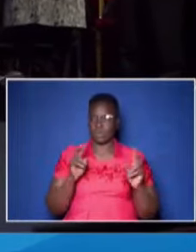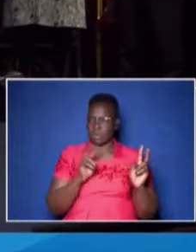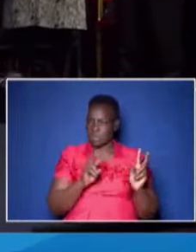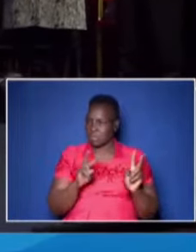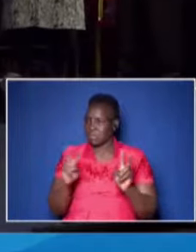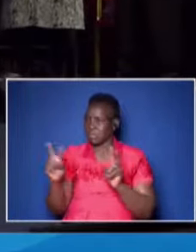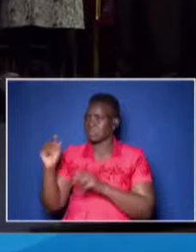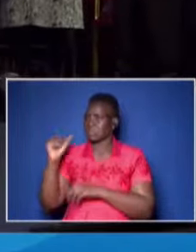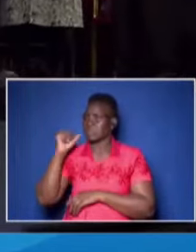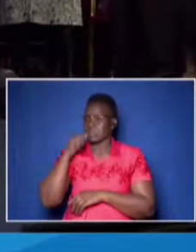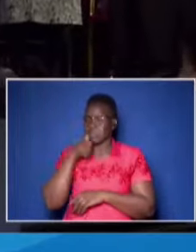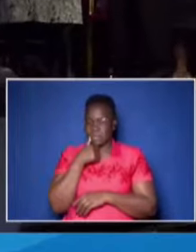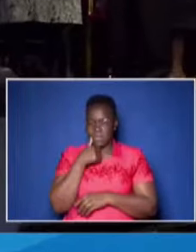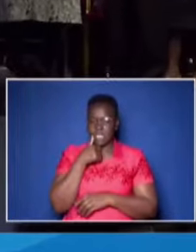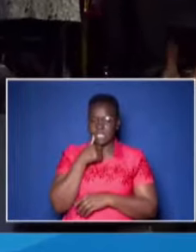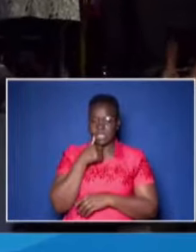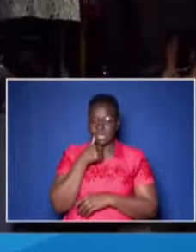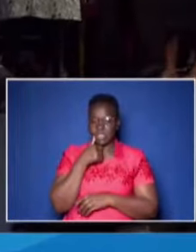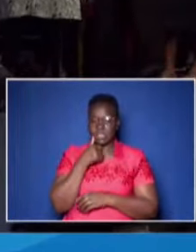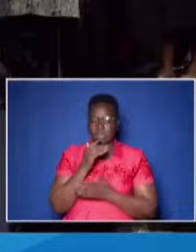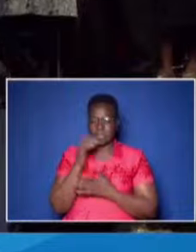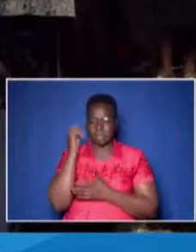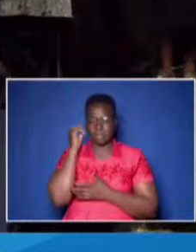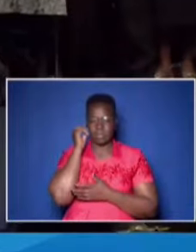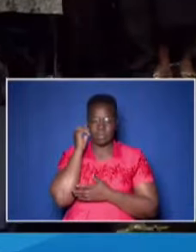nice and kind people you all